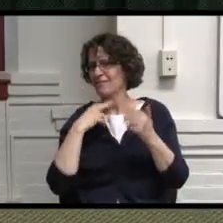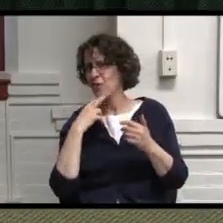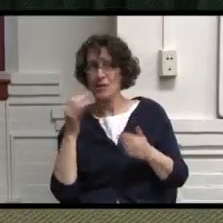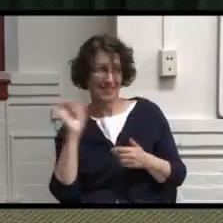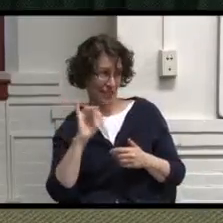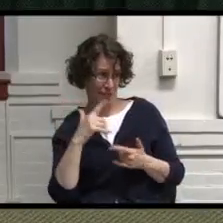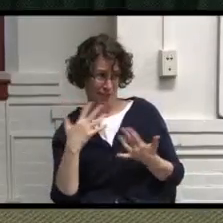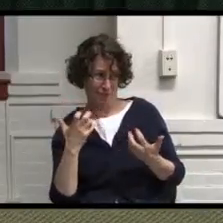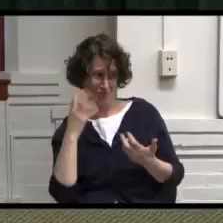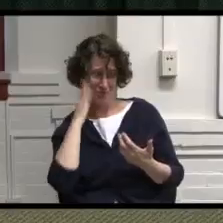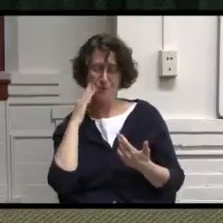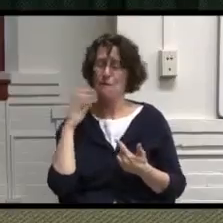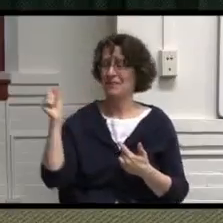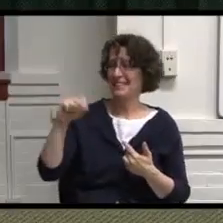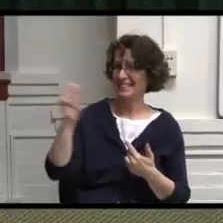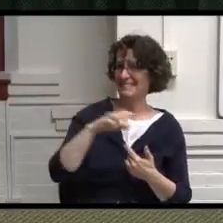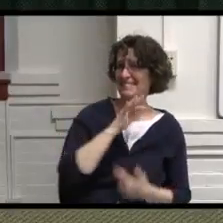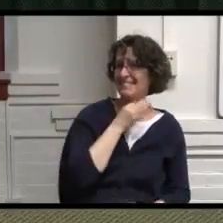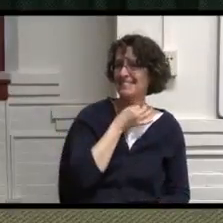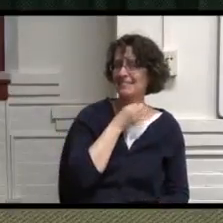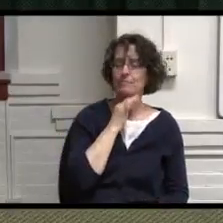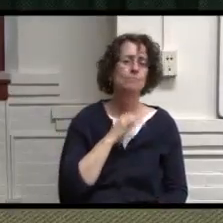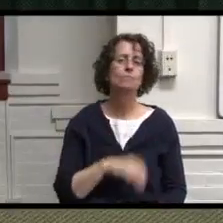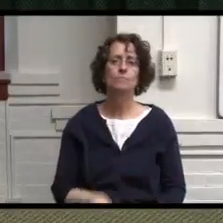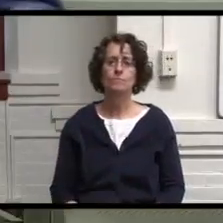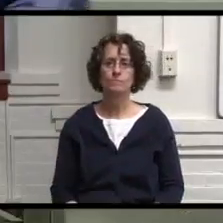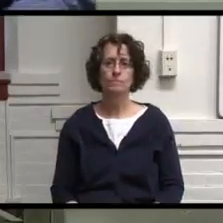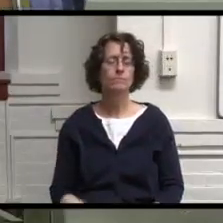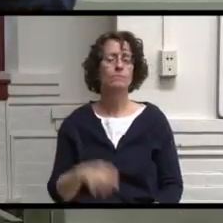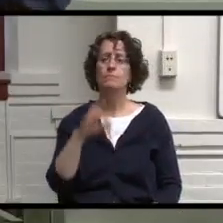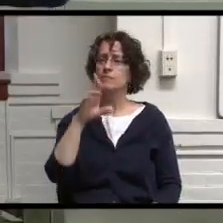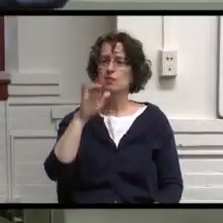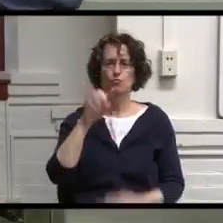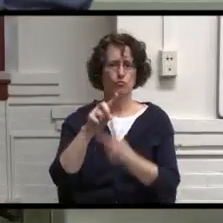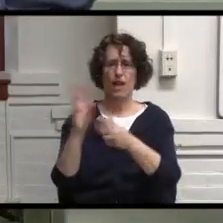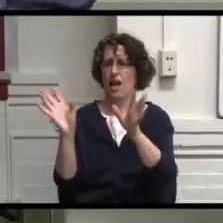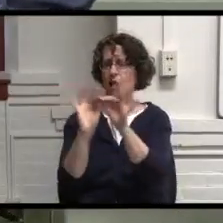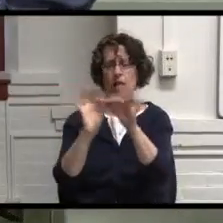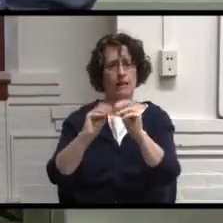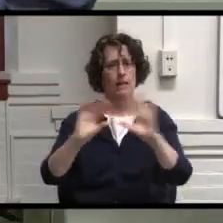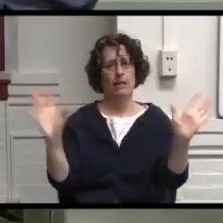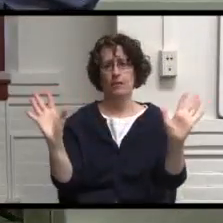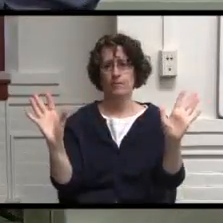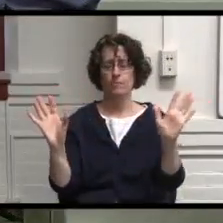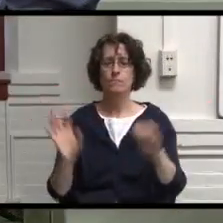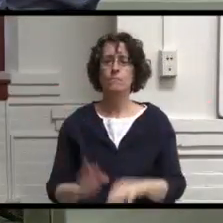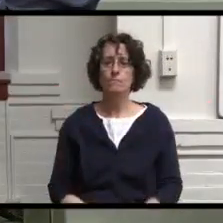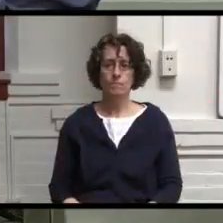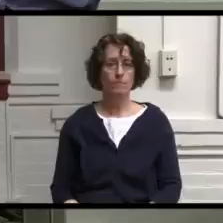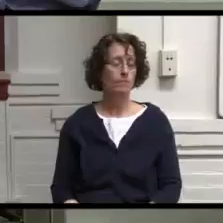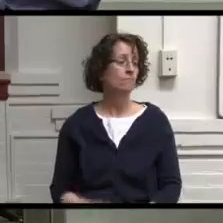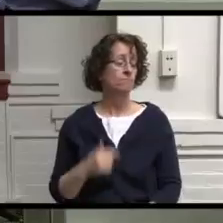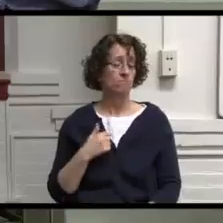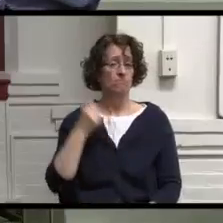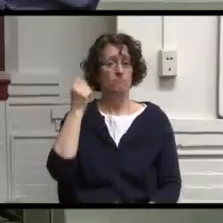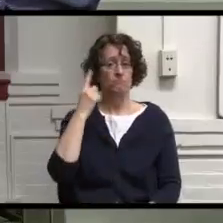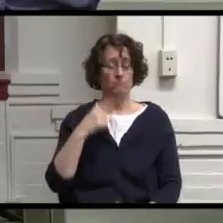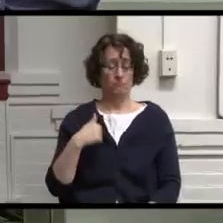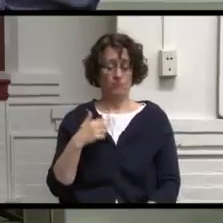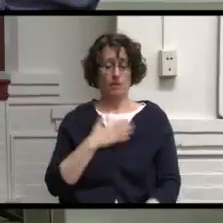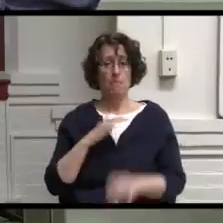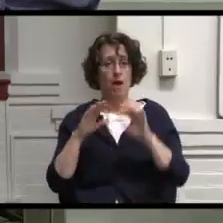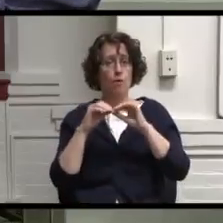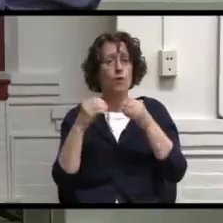yeah. Go on, say something. Yeah. Well, Rod did a great job, but, our perspective, we're a statewide river